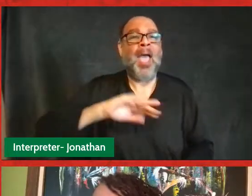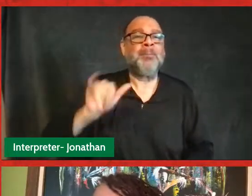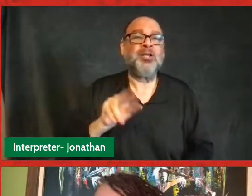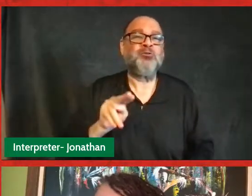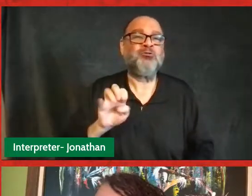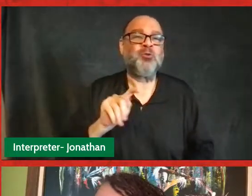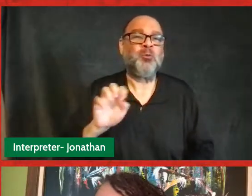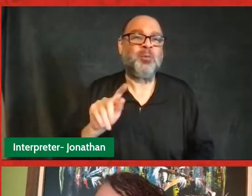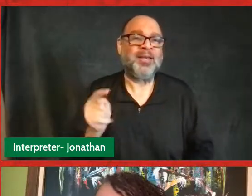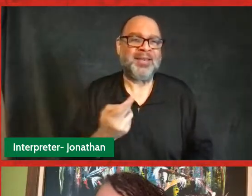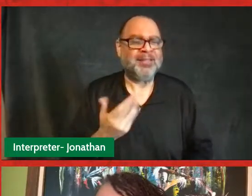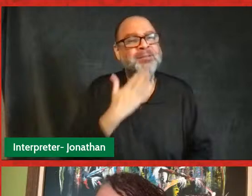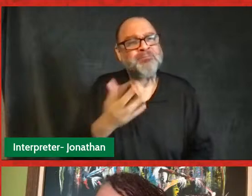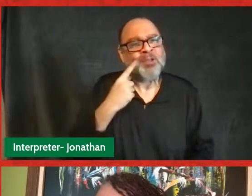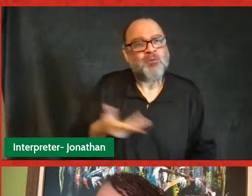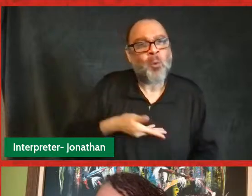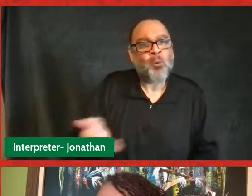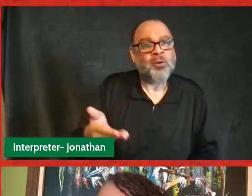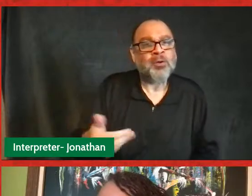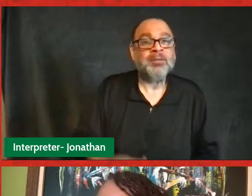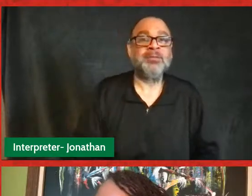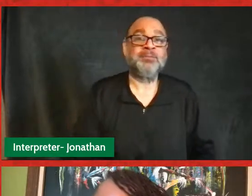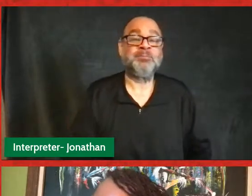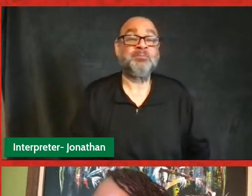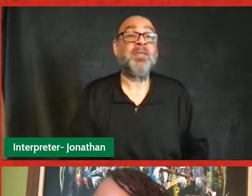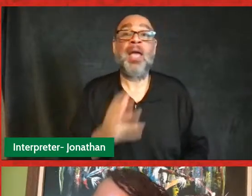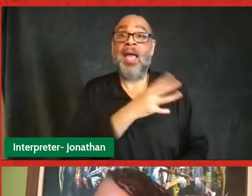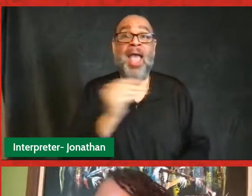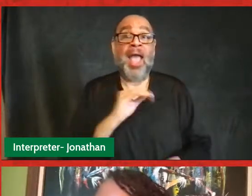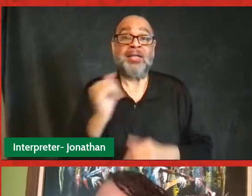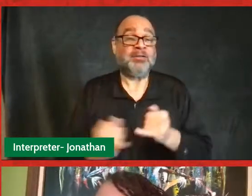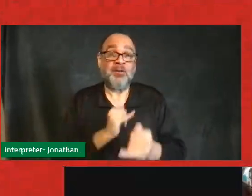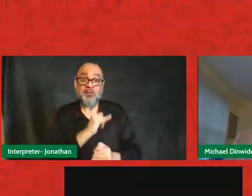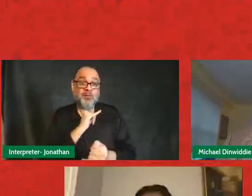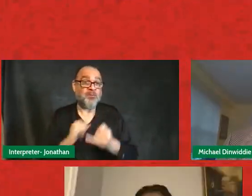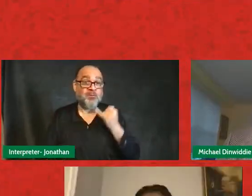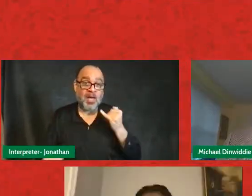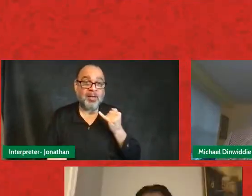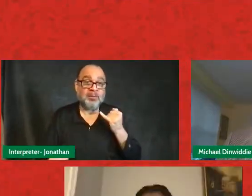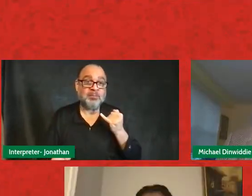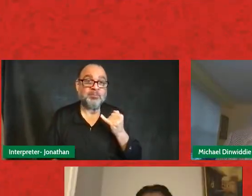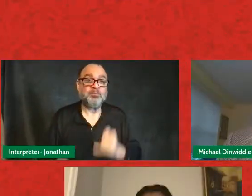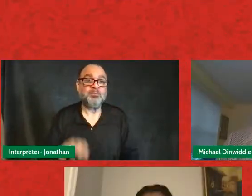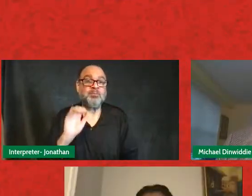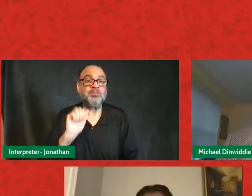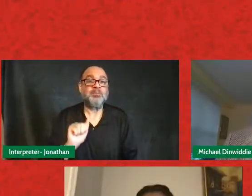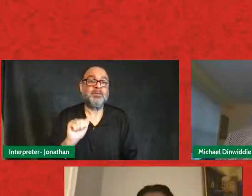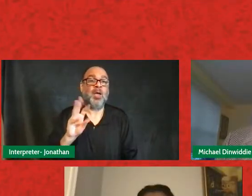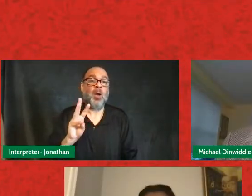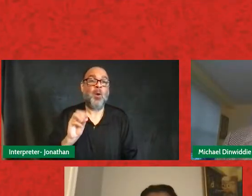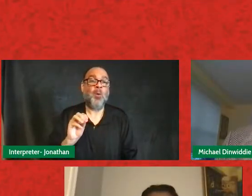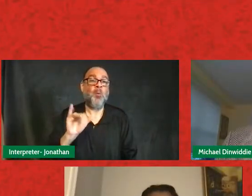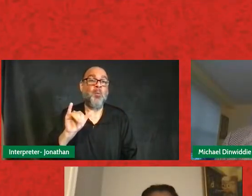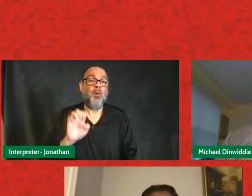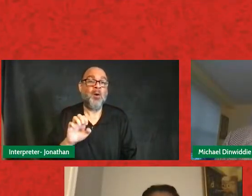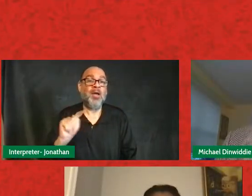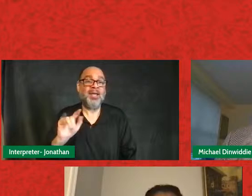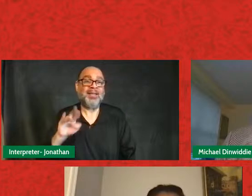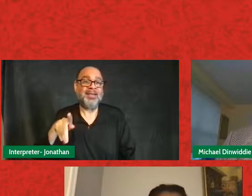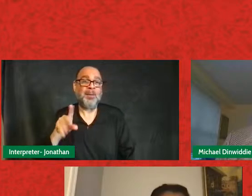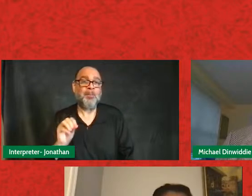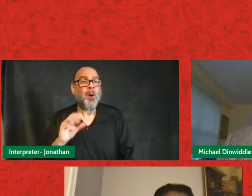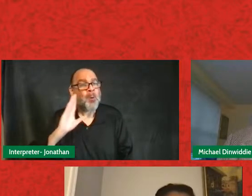here. Thank you. And finally, Awoye Timpo. Hi, Awoye. How are